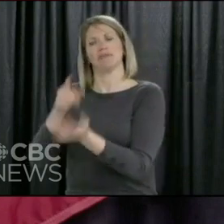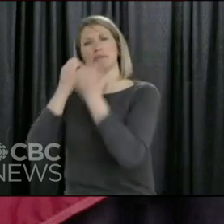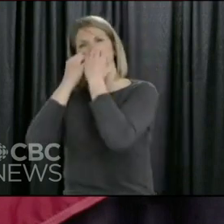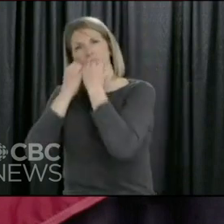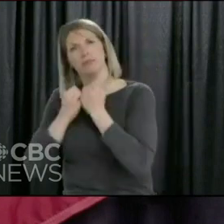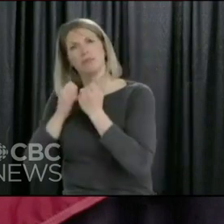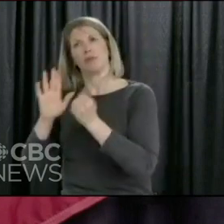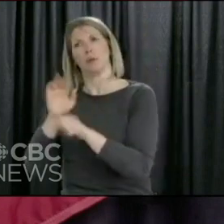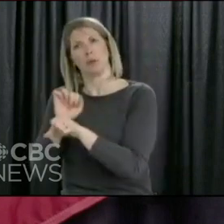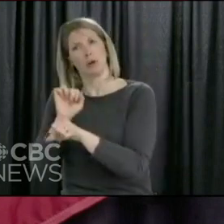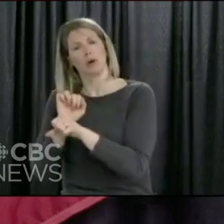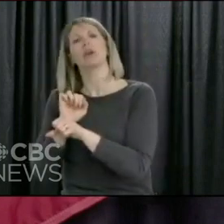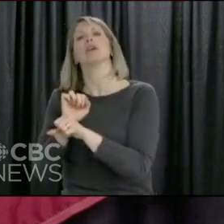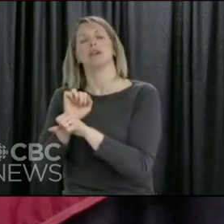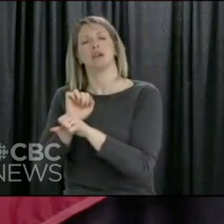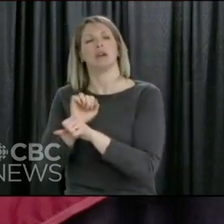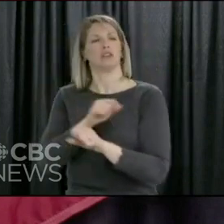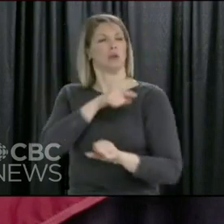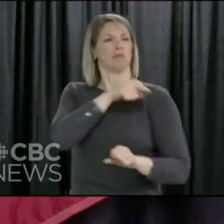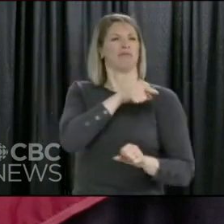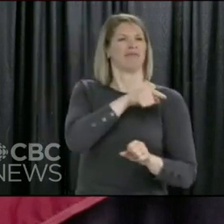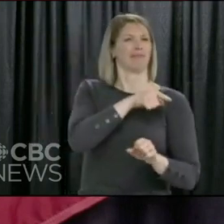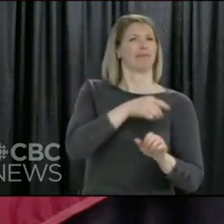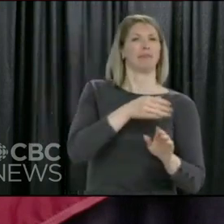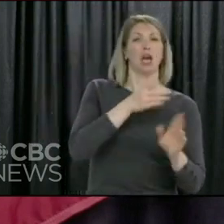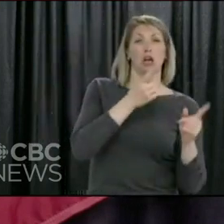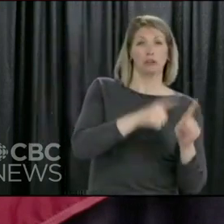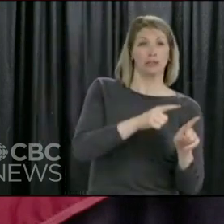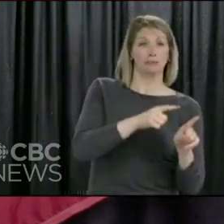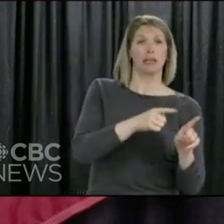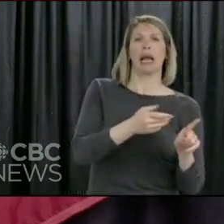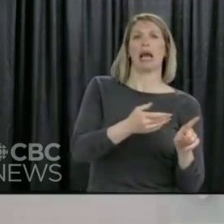of negotiations that had occurred prior to the pandemic.